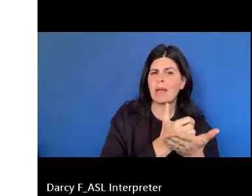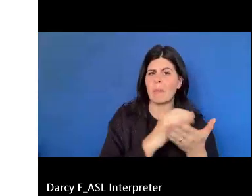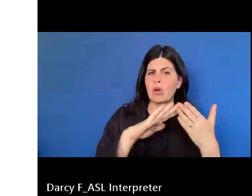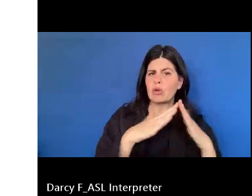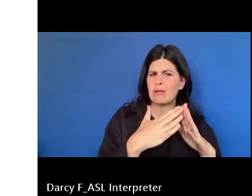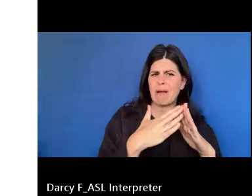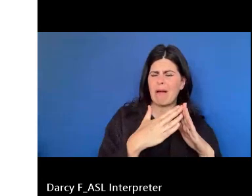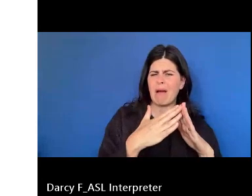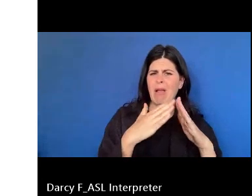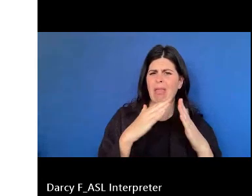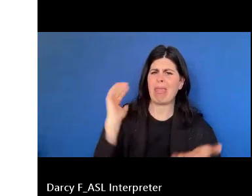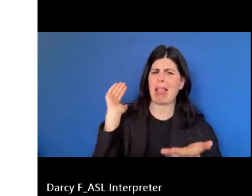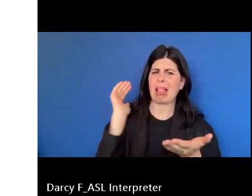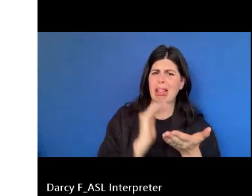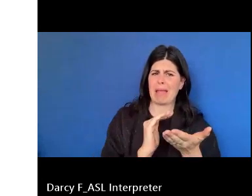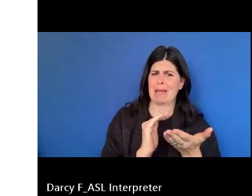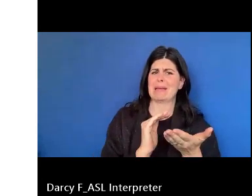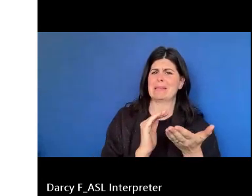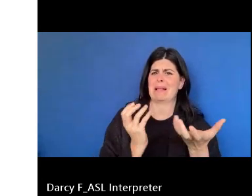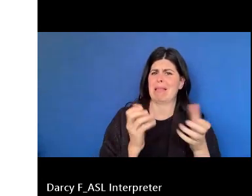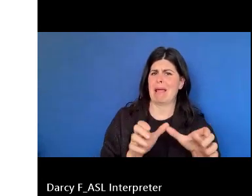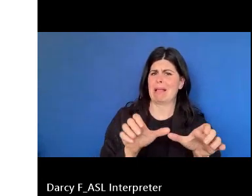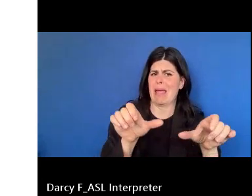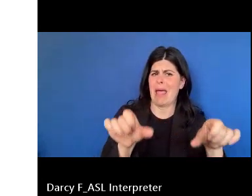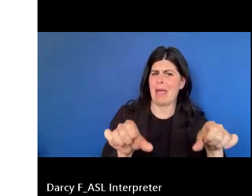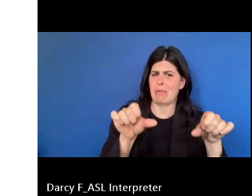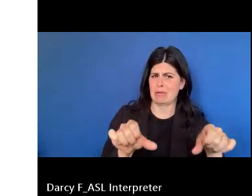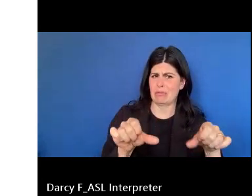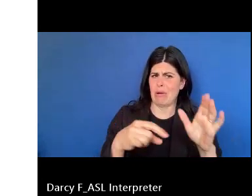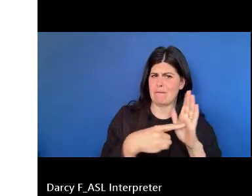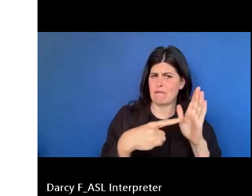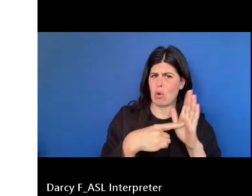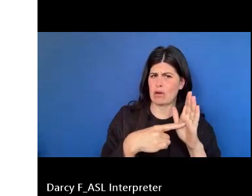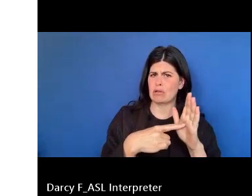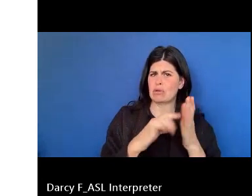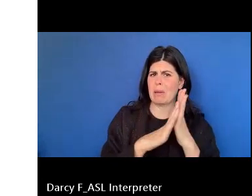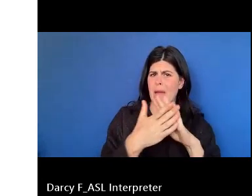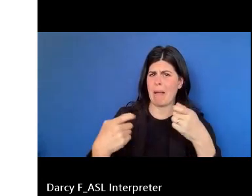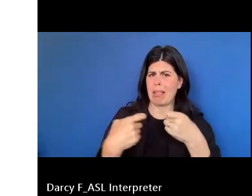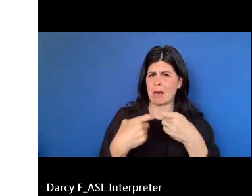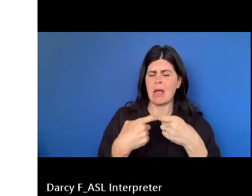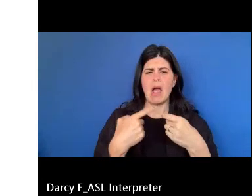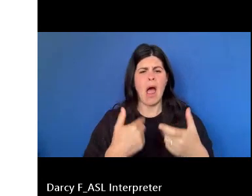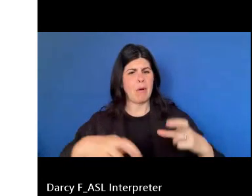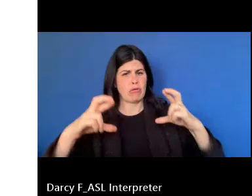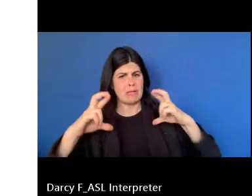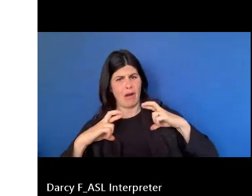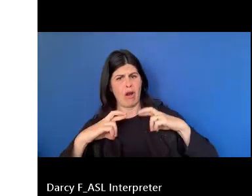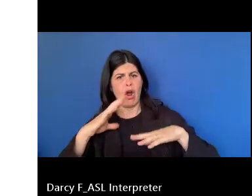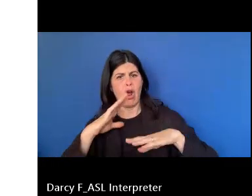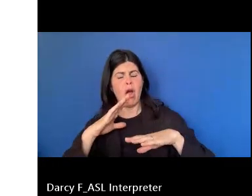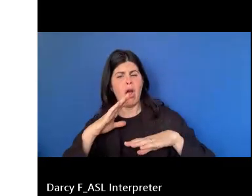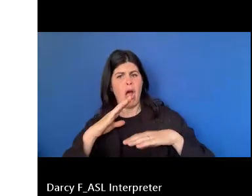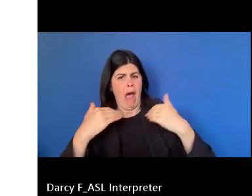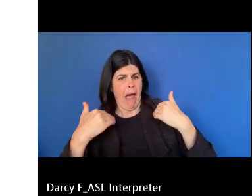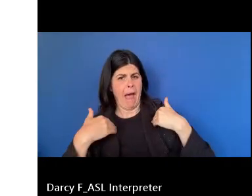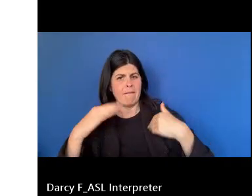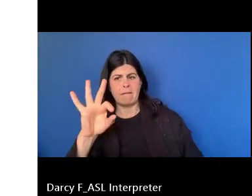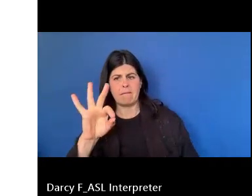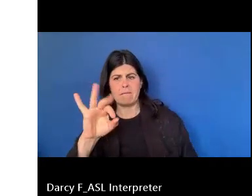likely to be able to afford to electrify. I mean, I'm sitting here, I'm a retiree on a fixed income,